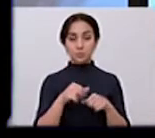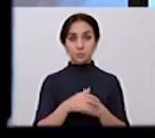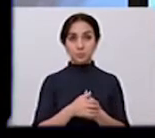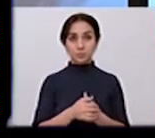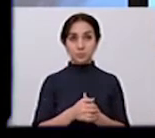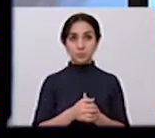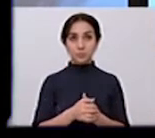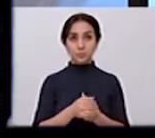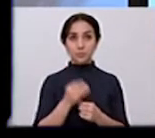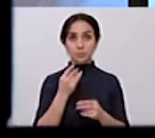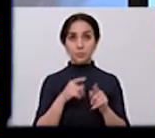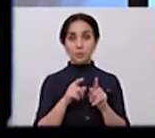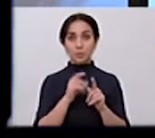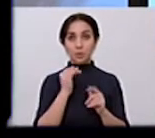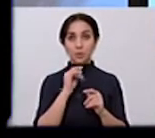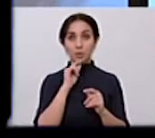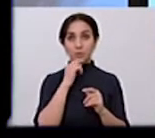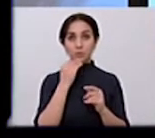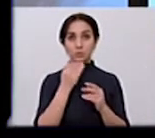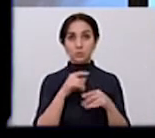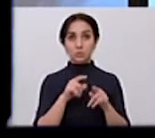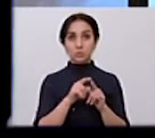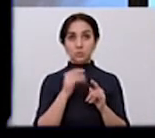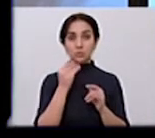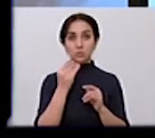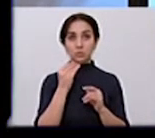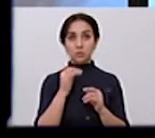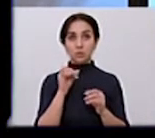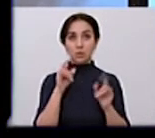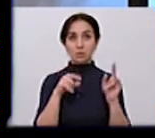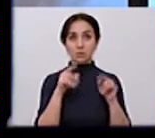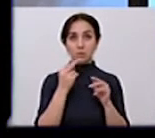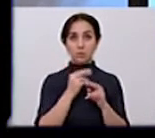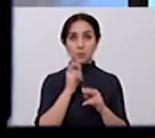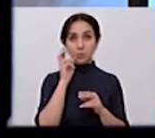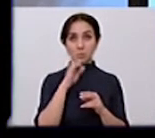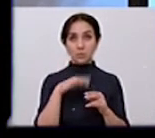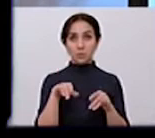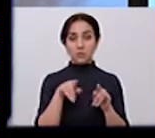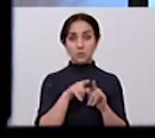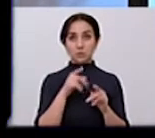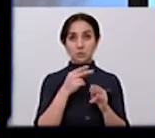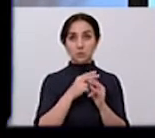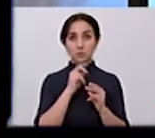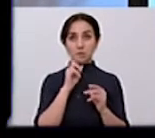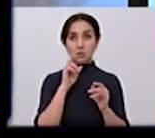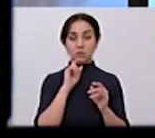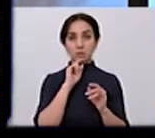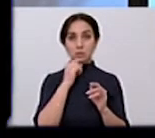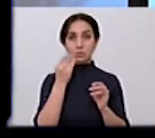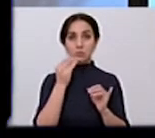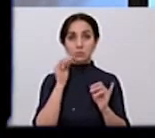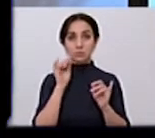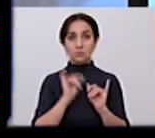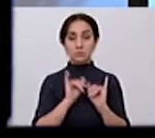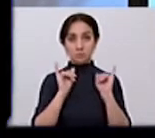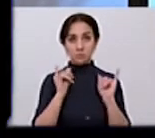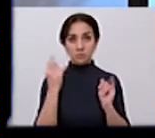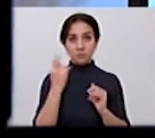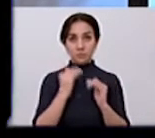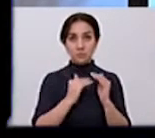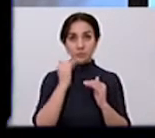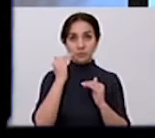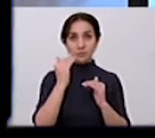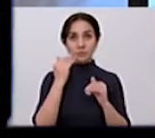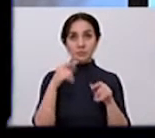mumkin ekan. Ya'ni bu o'sha iqtisodiy jihatda deganimda aksariyat mamlakatlarda iqtisodiyotini rivojlantirishda birinchi bosqich, birinchi